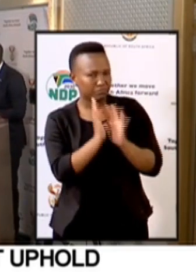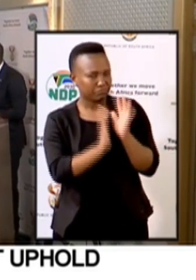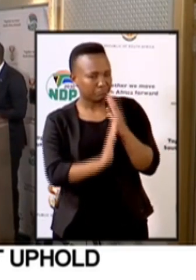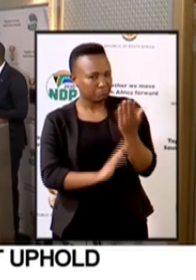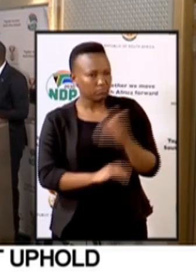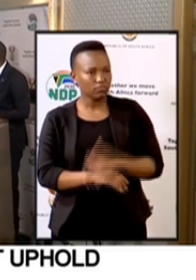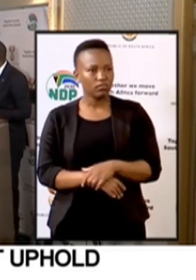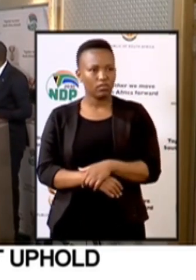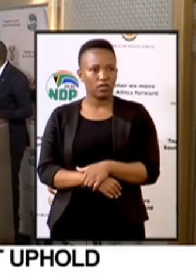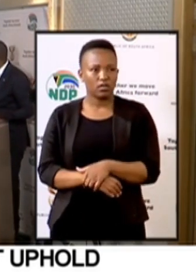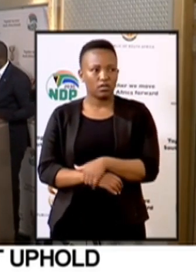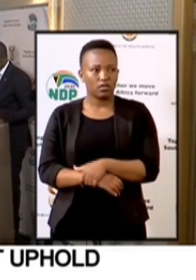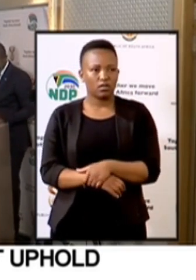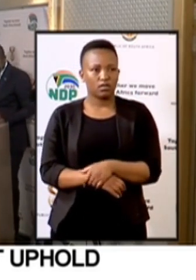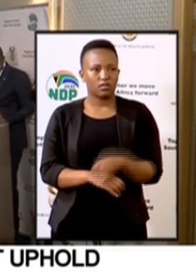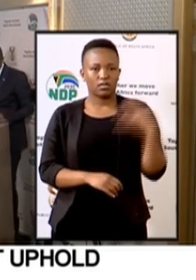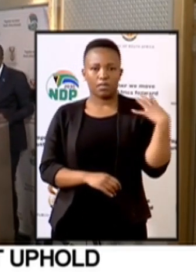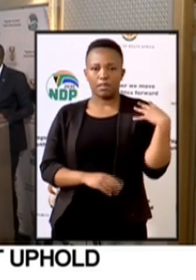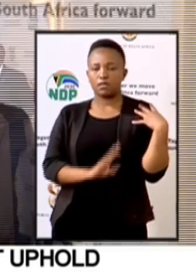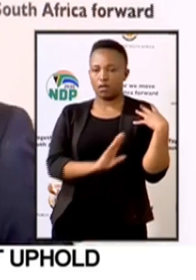Okay, Minister, we'll take another question.